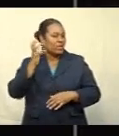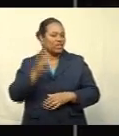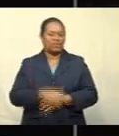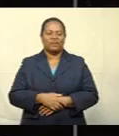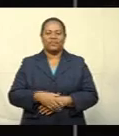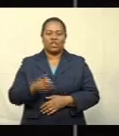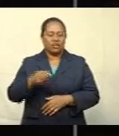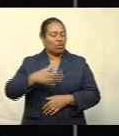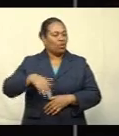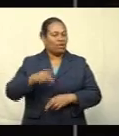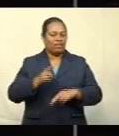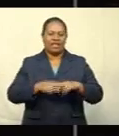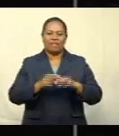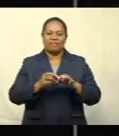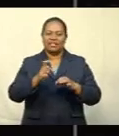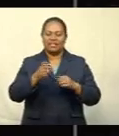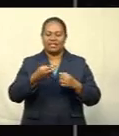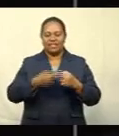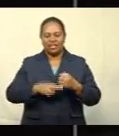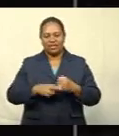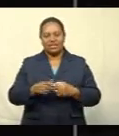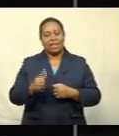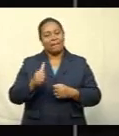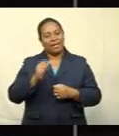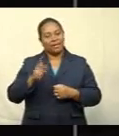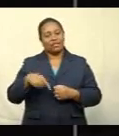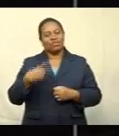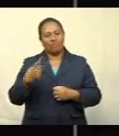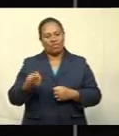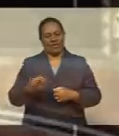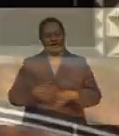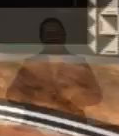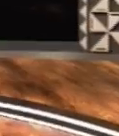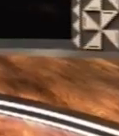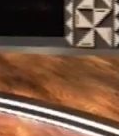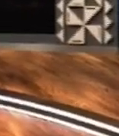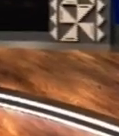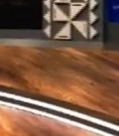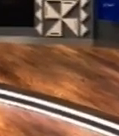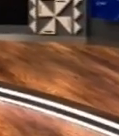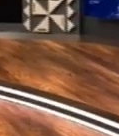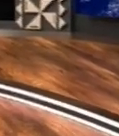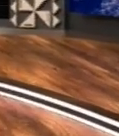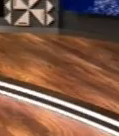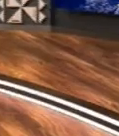your FBC News and Sports for tonight. I'll be back again tomorrow. Until then, stay safe. Wadamanda.